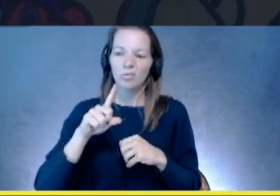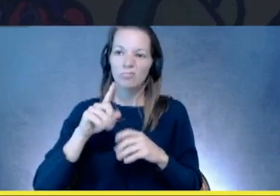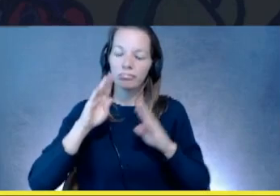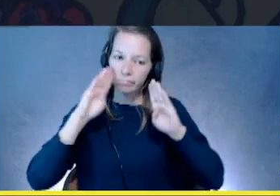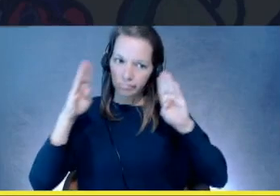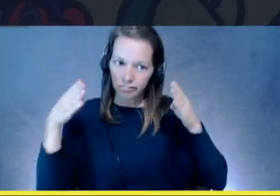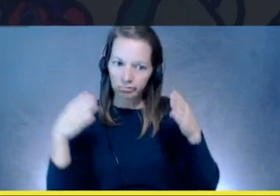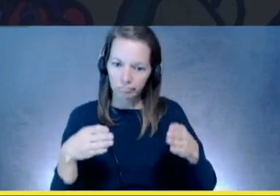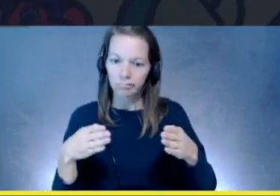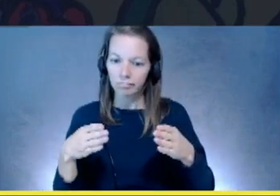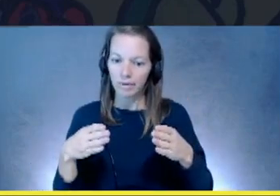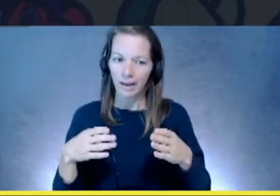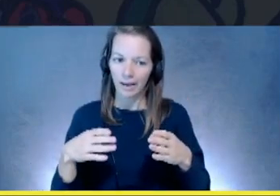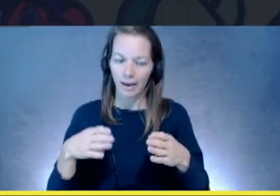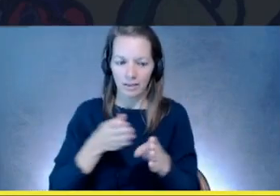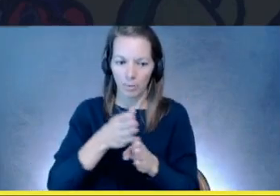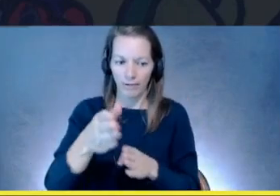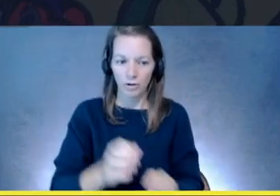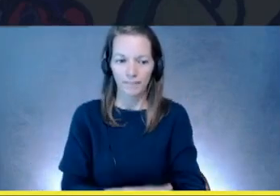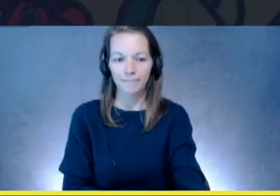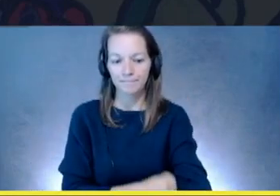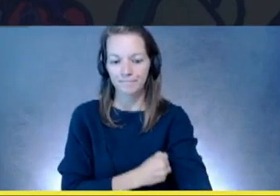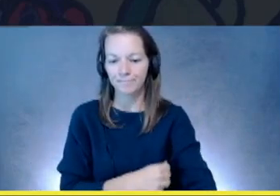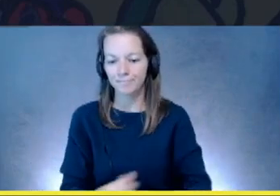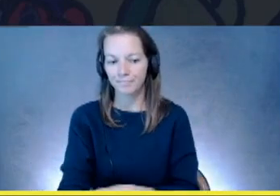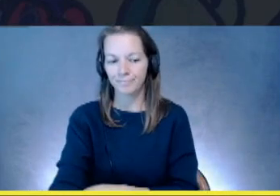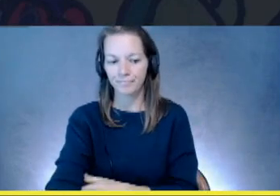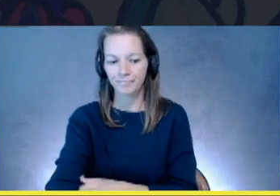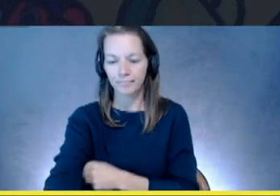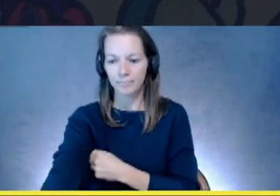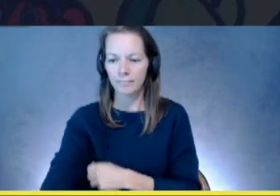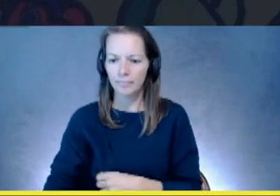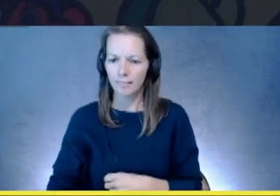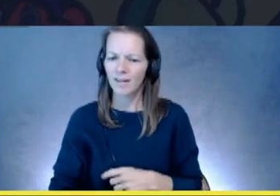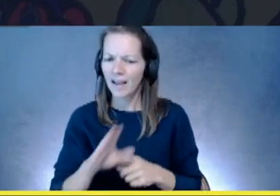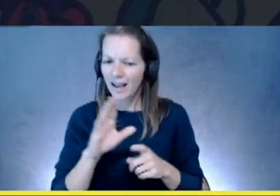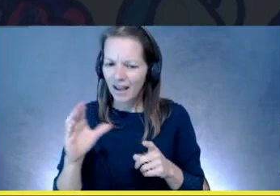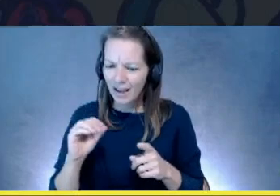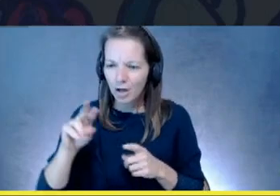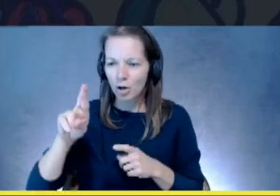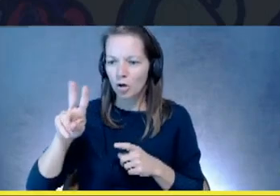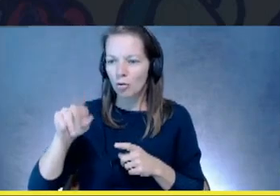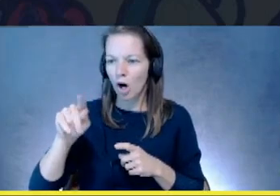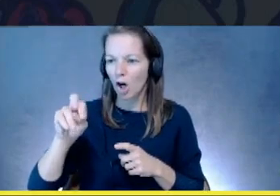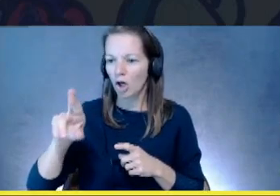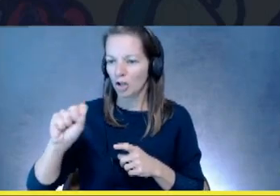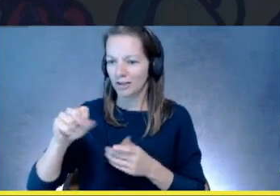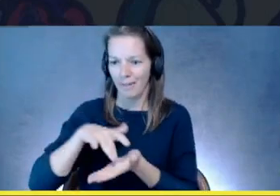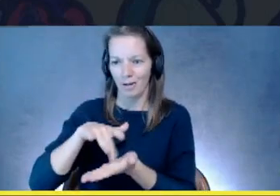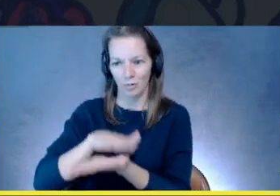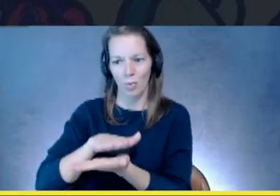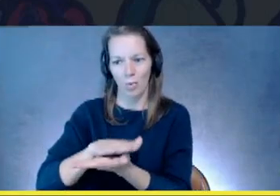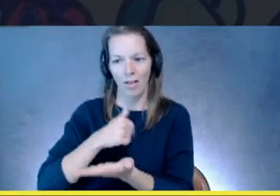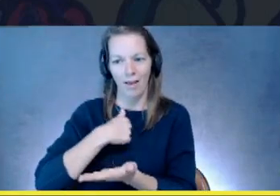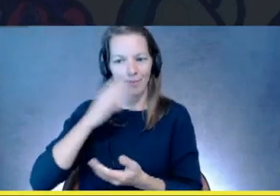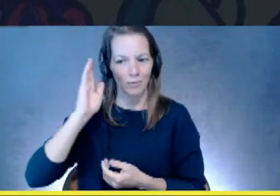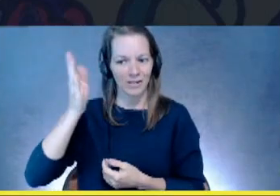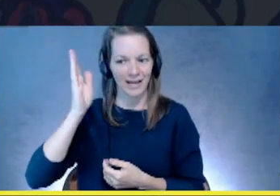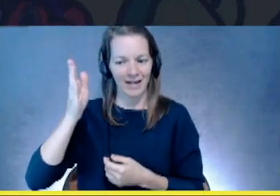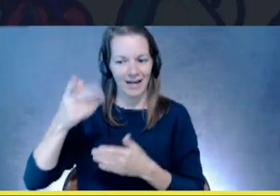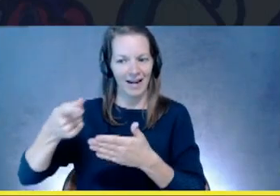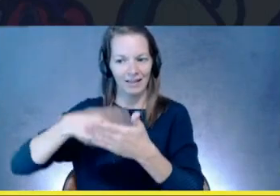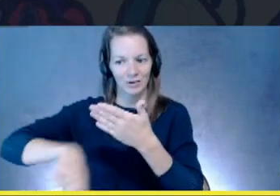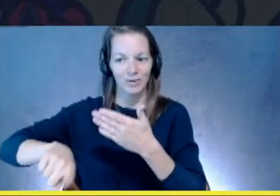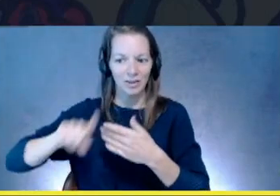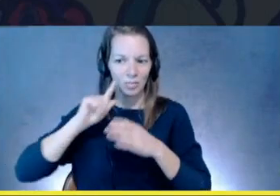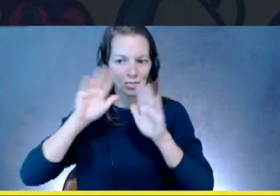a profession. Thank you. And a shout out to Rutgers Medical School, who I'm actually presenting on next week, who do a great